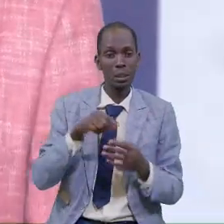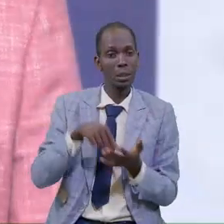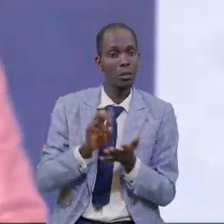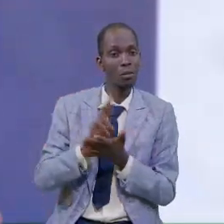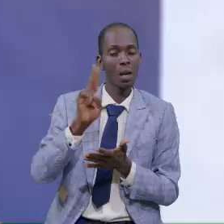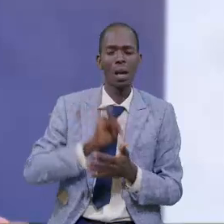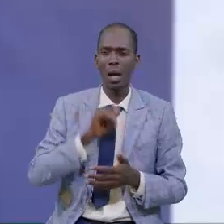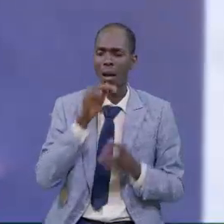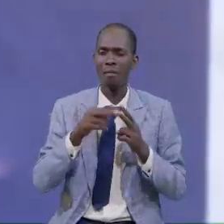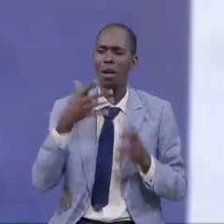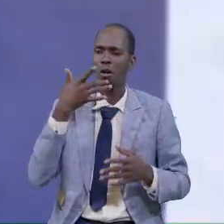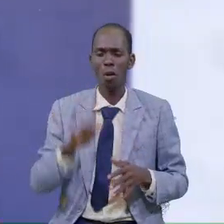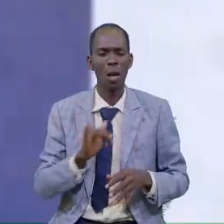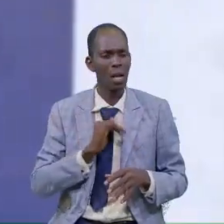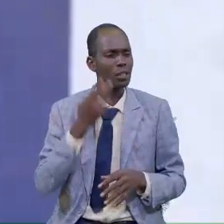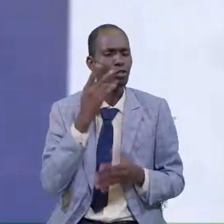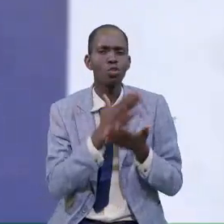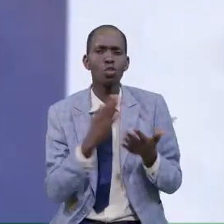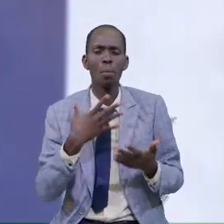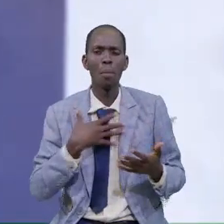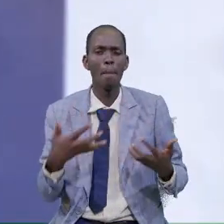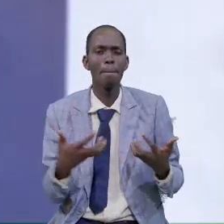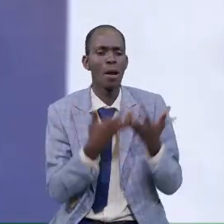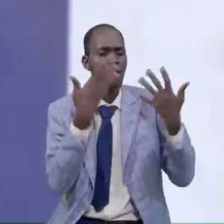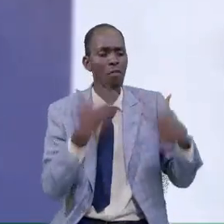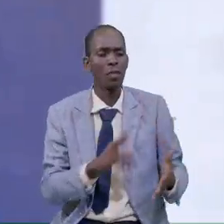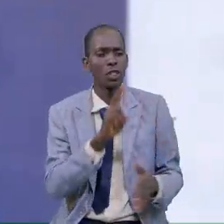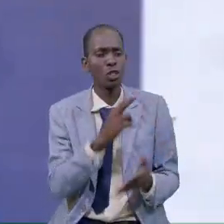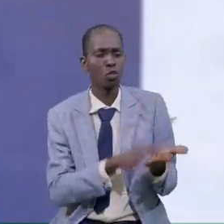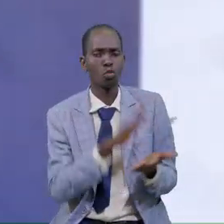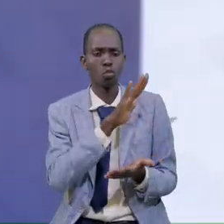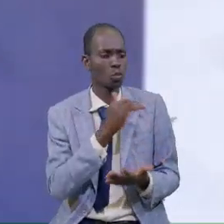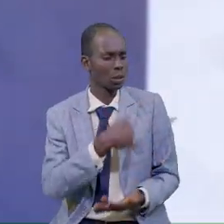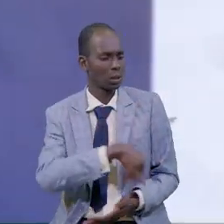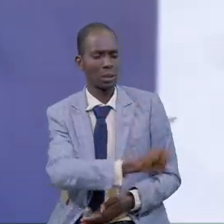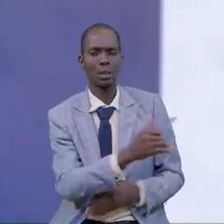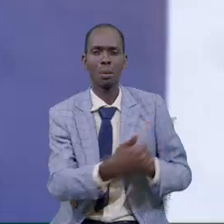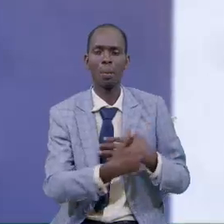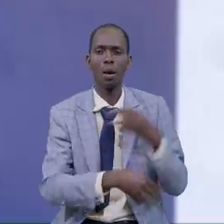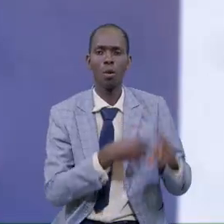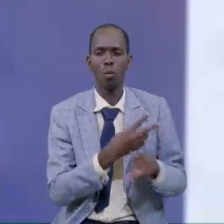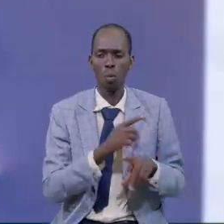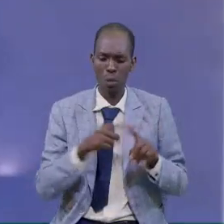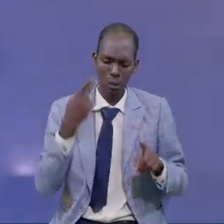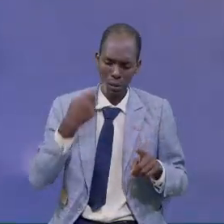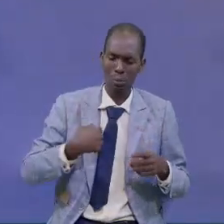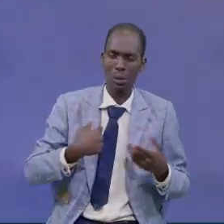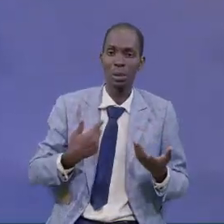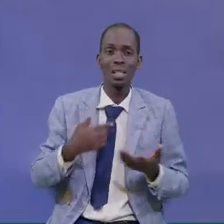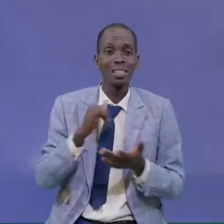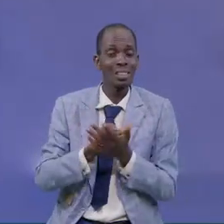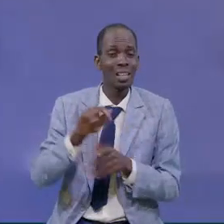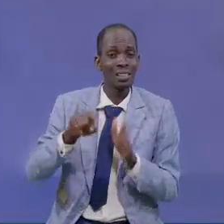school together. Where are they now? Look at where I am. And that's the thinking of the world that makes us to stop. We